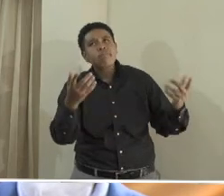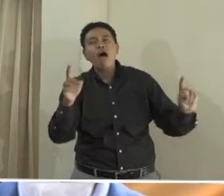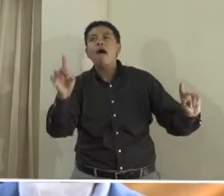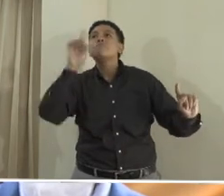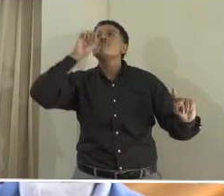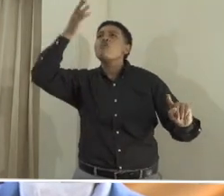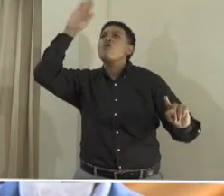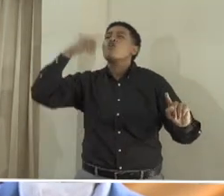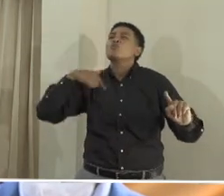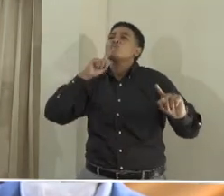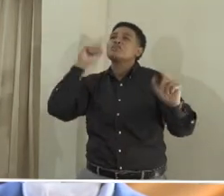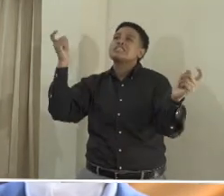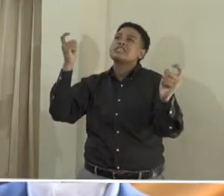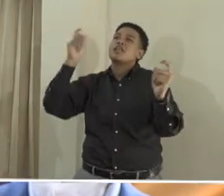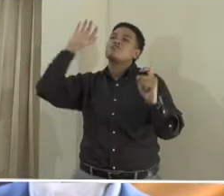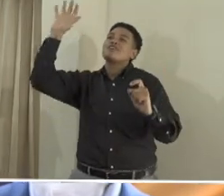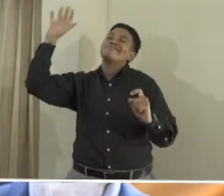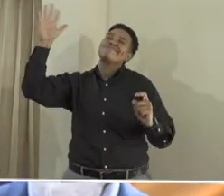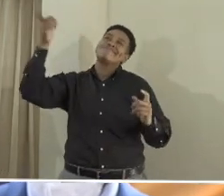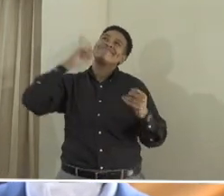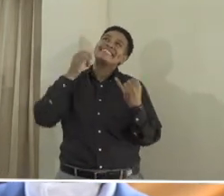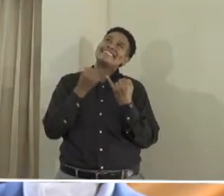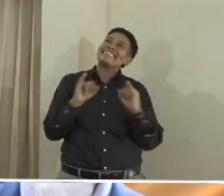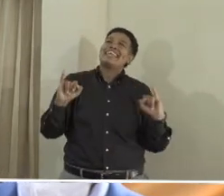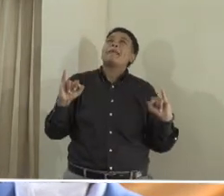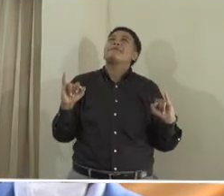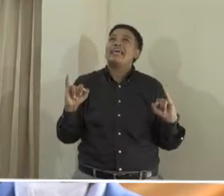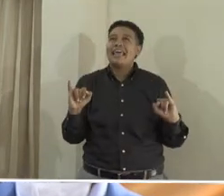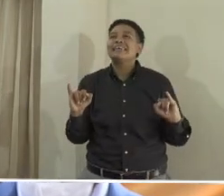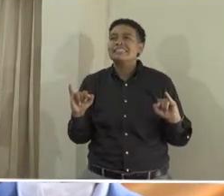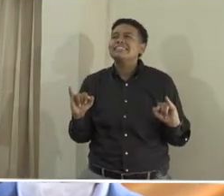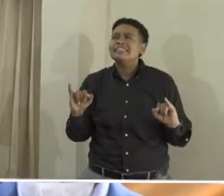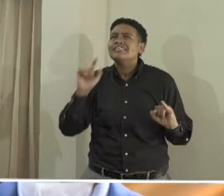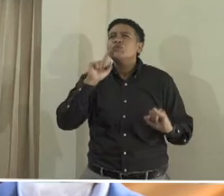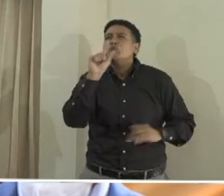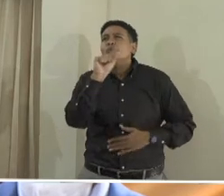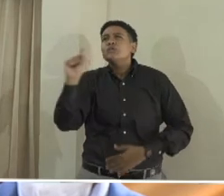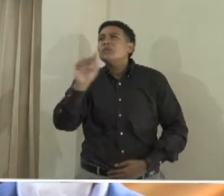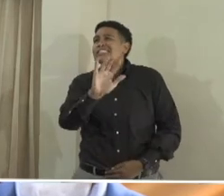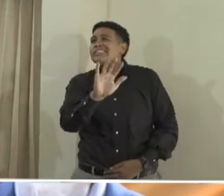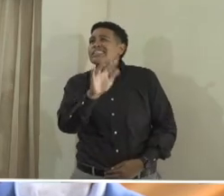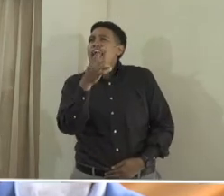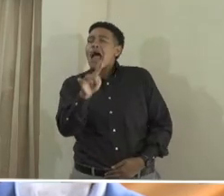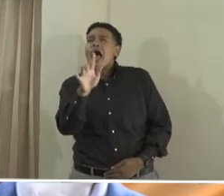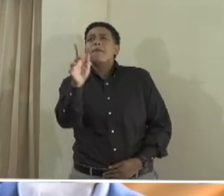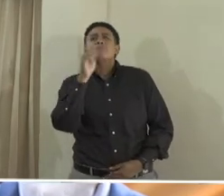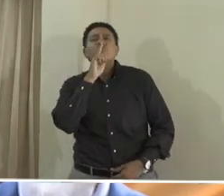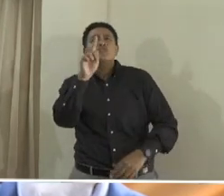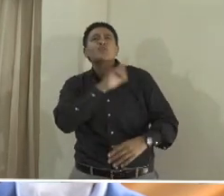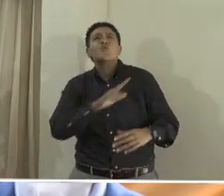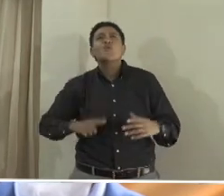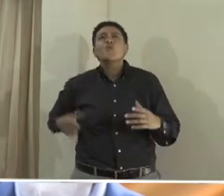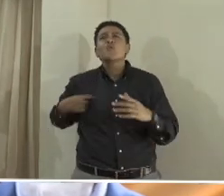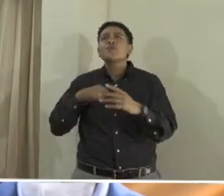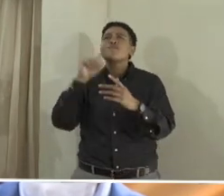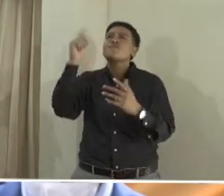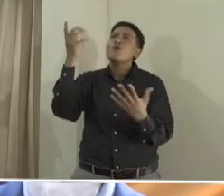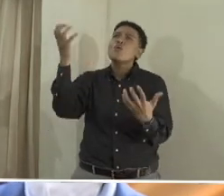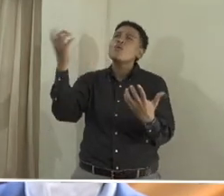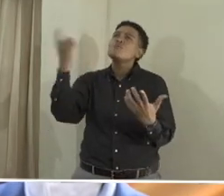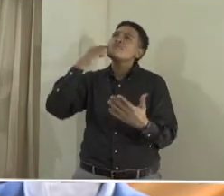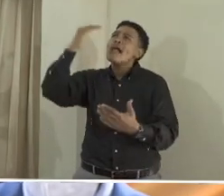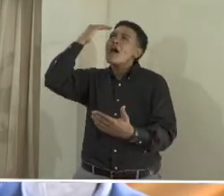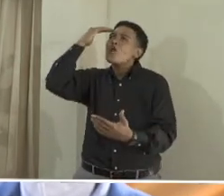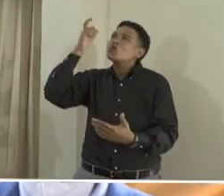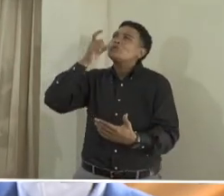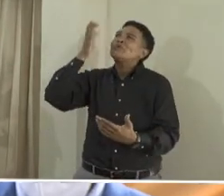as we celebrate Independence 2020, Lord, we first of all